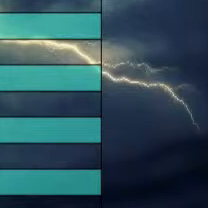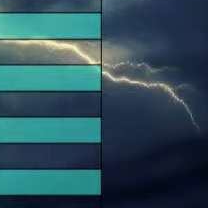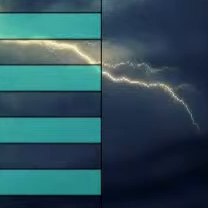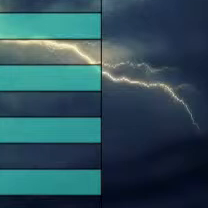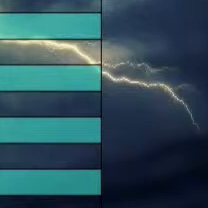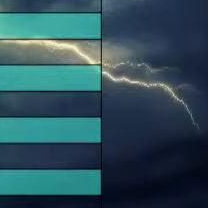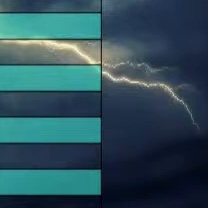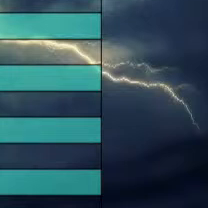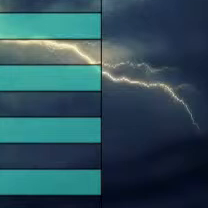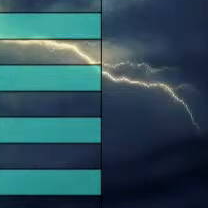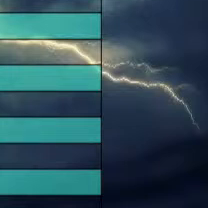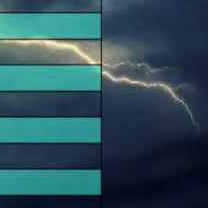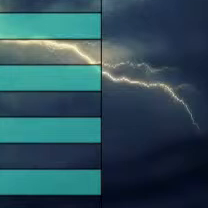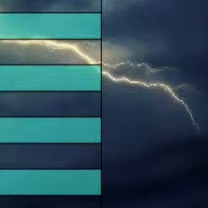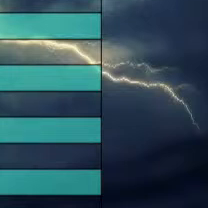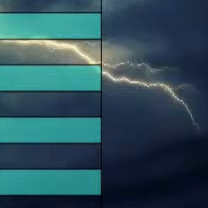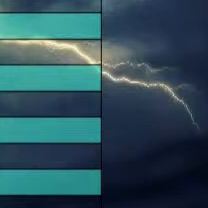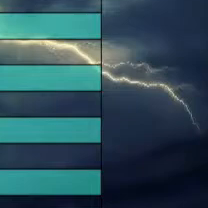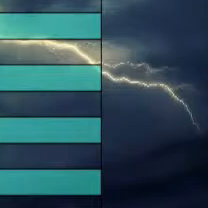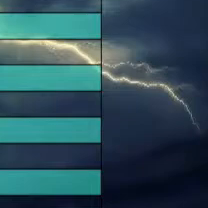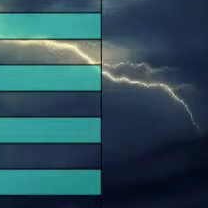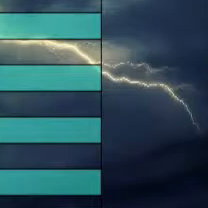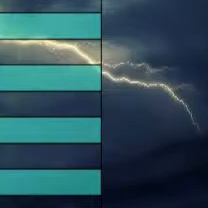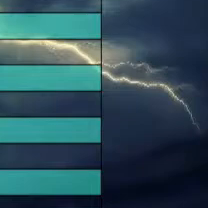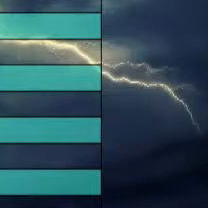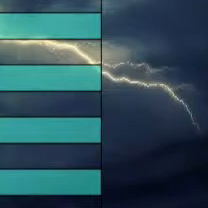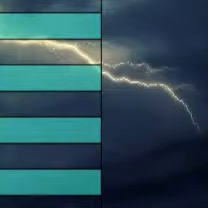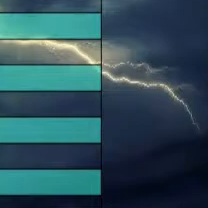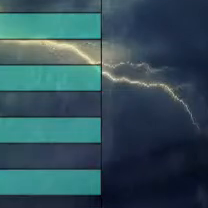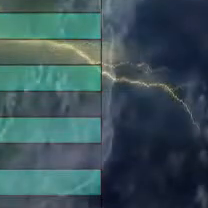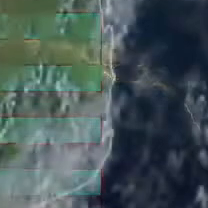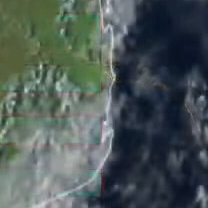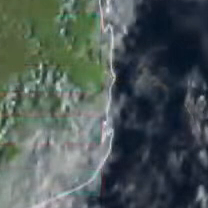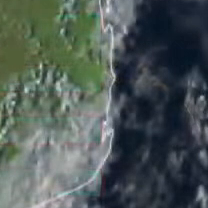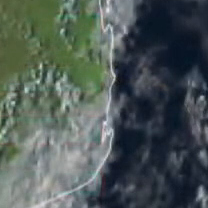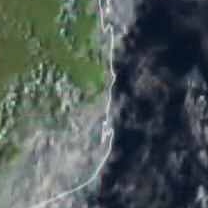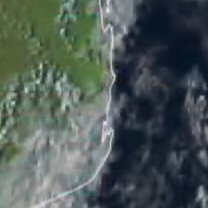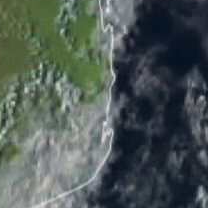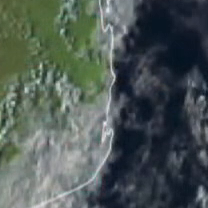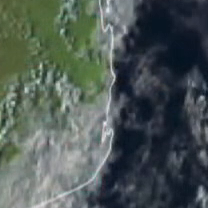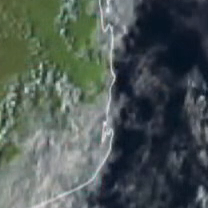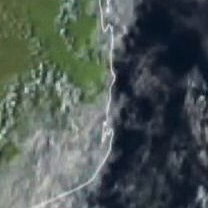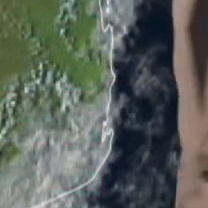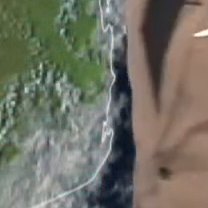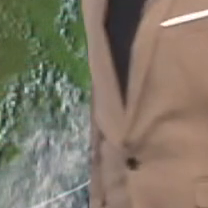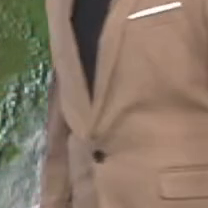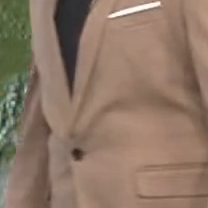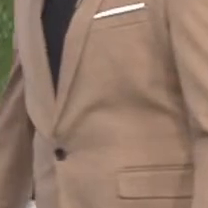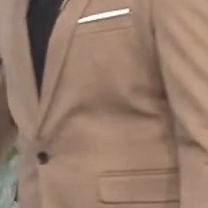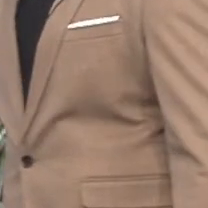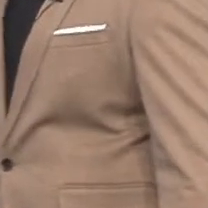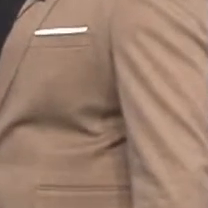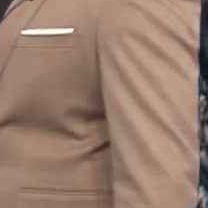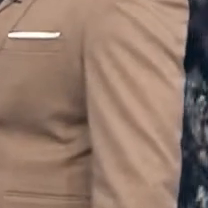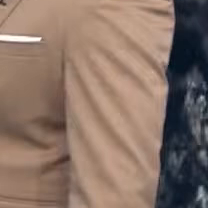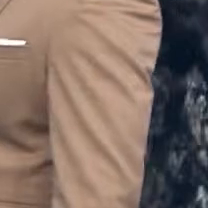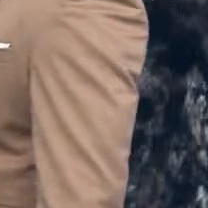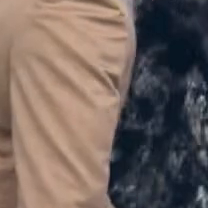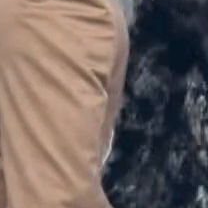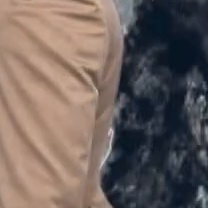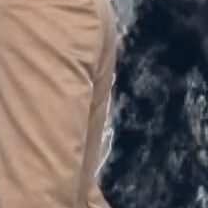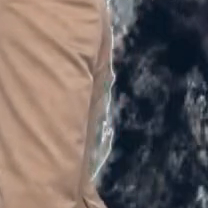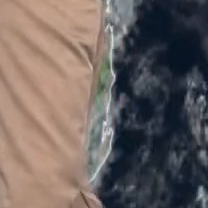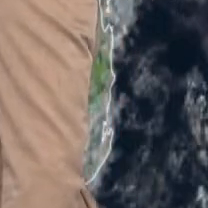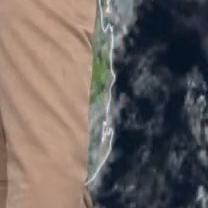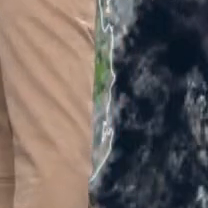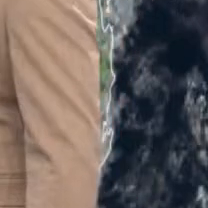Farm, 2 at Seseretsekgama International Airport. Well, the current satellite picture shows clouds which are visible over most